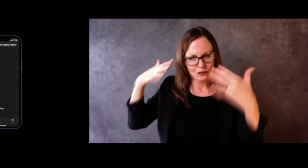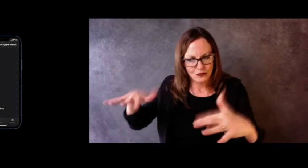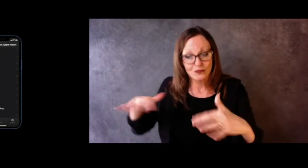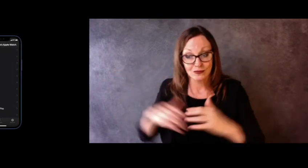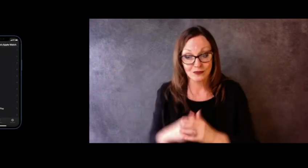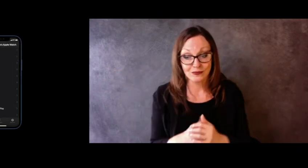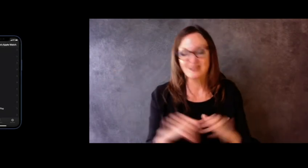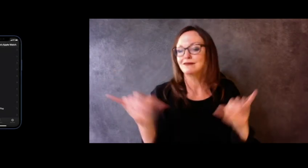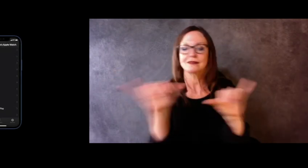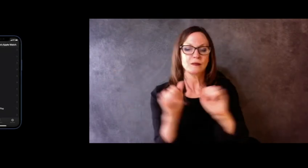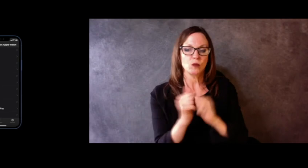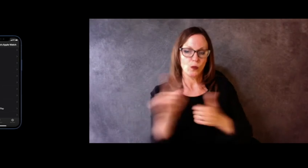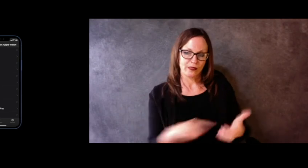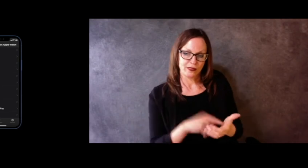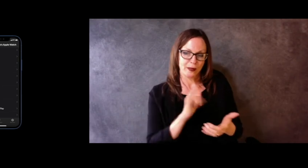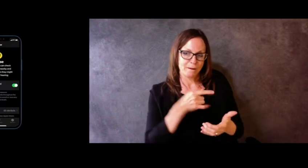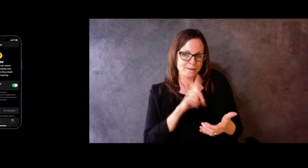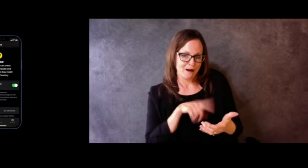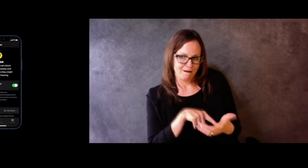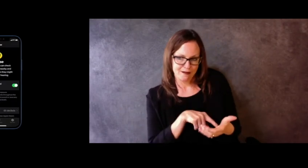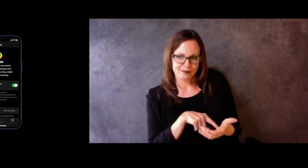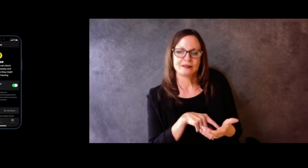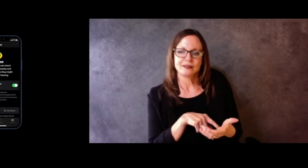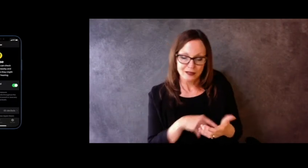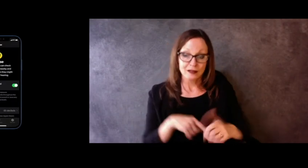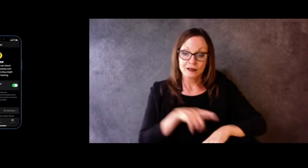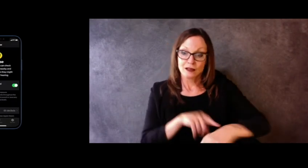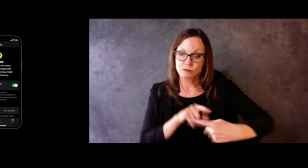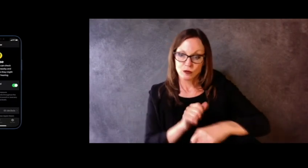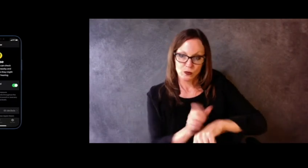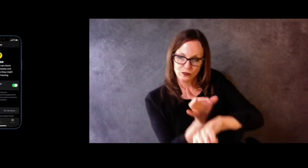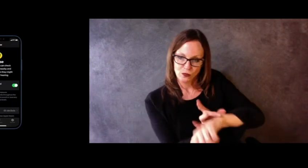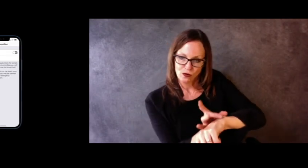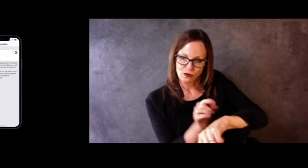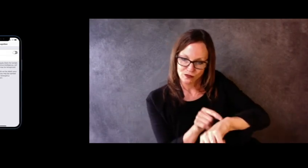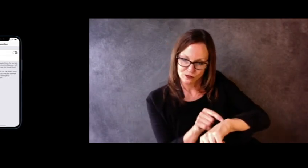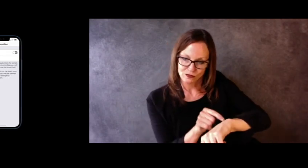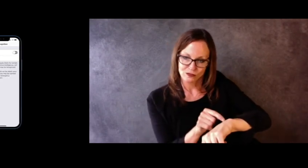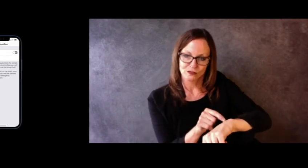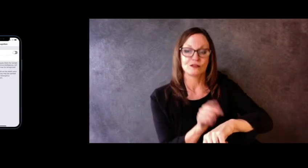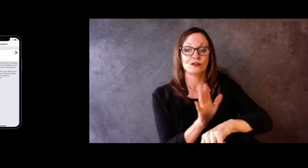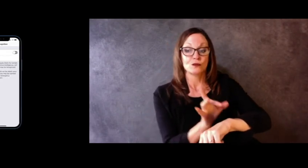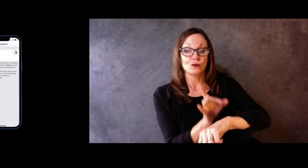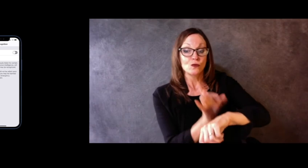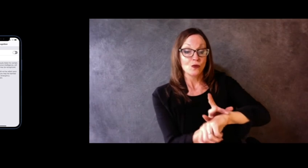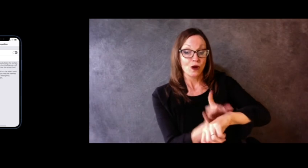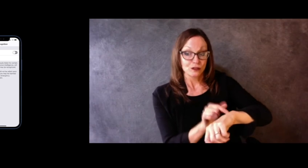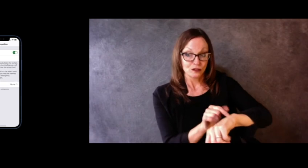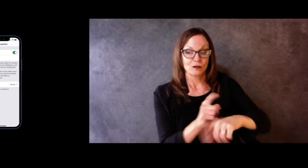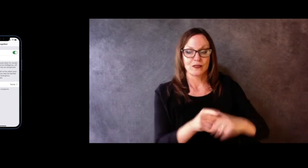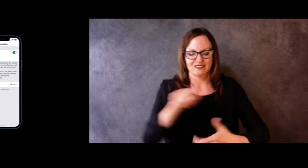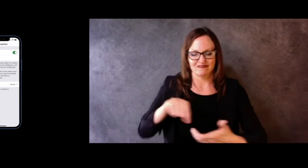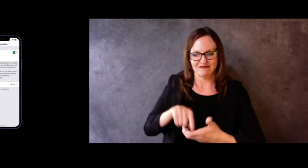on Apple Watch. In Settings, you can turn on and set up your Noise app. And sound recognition.